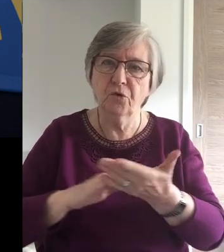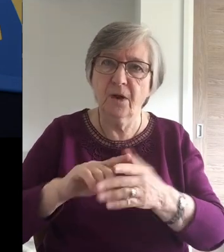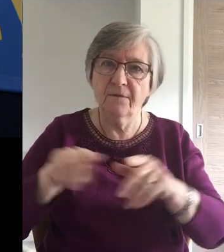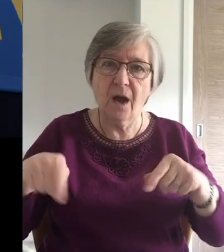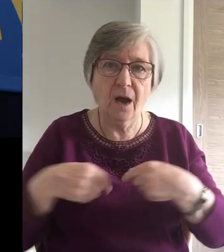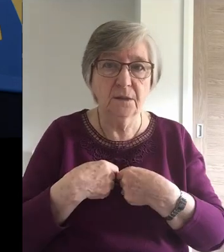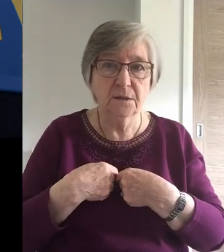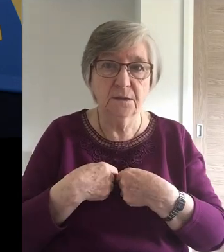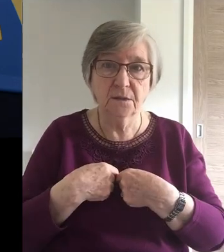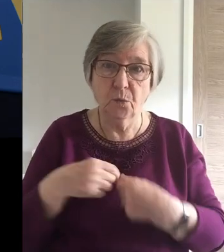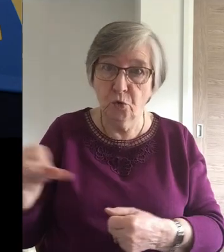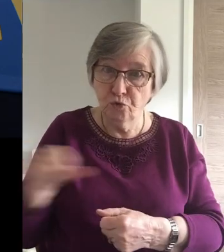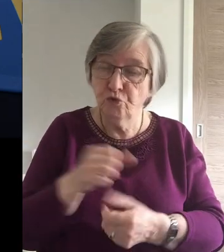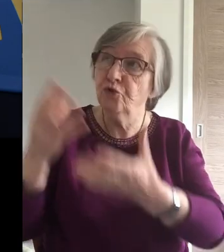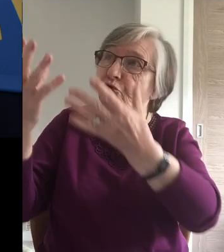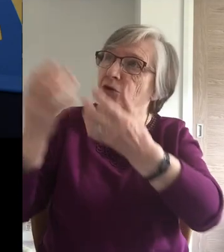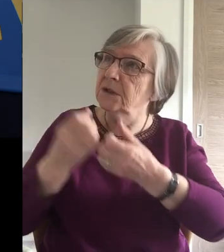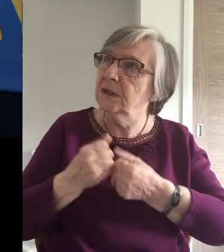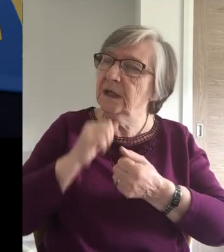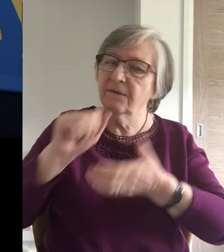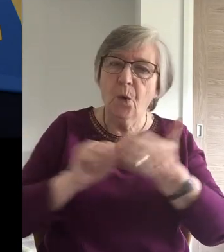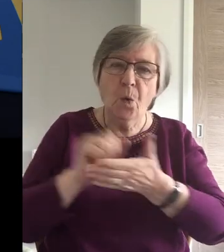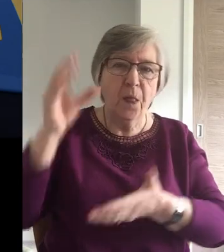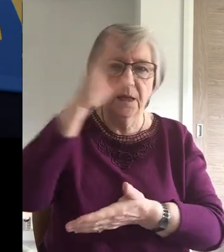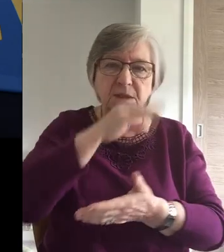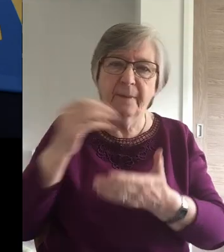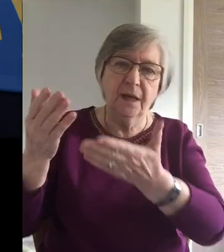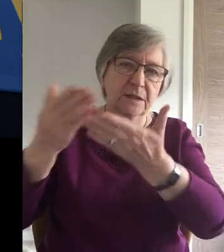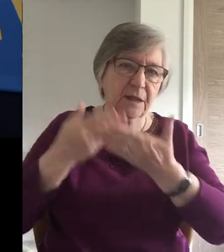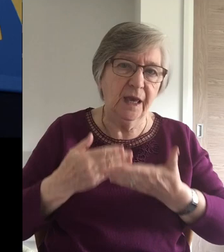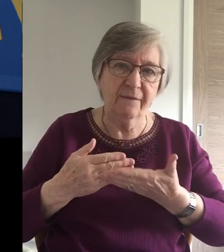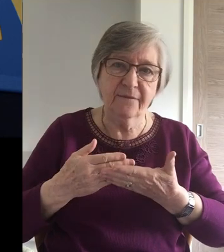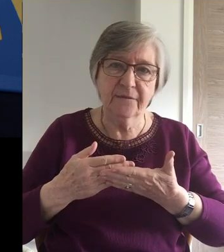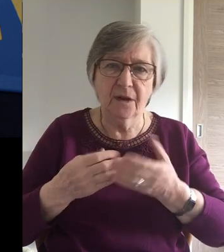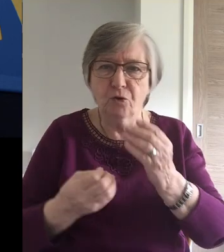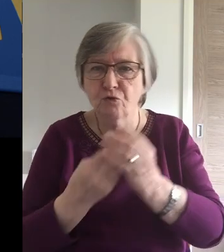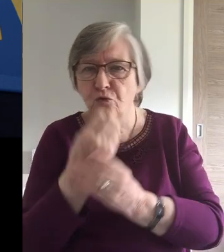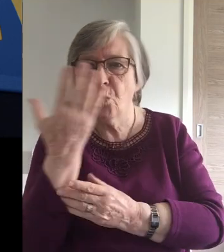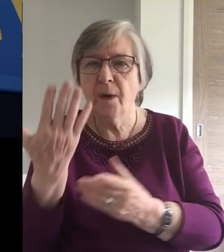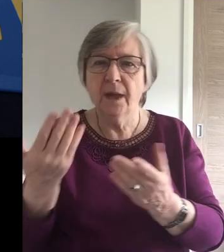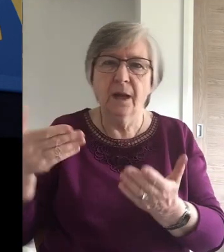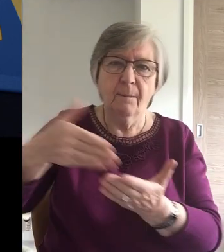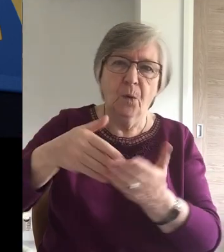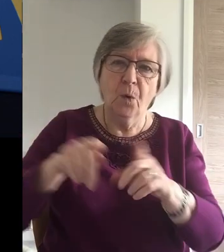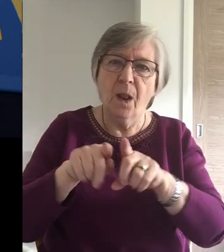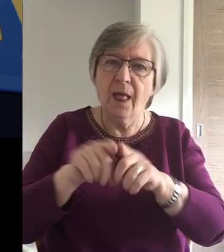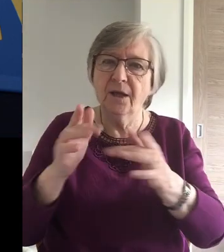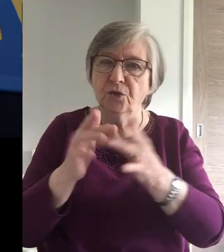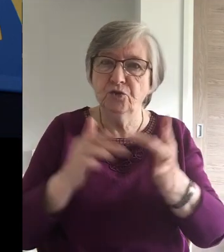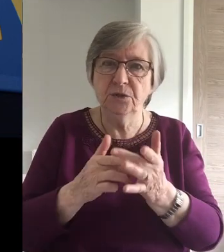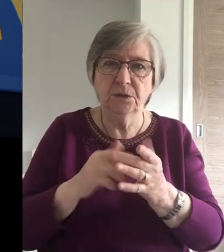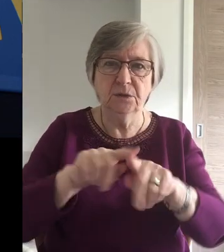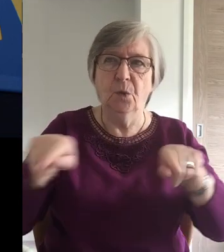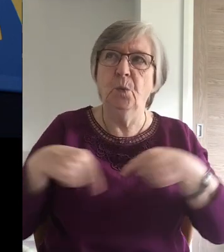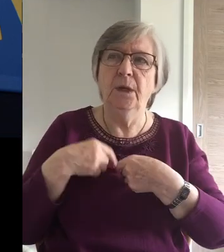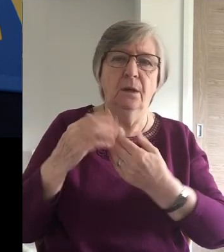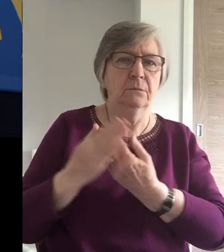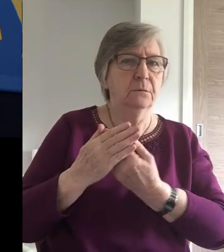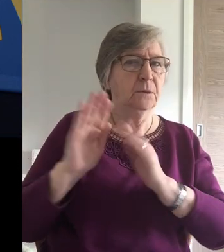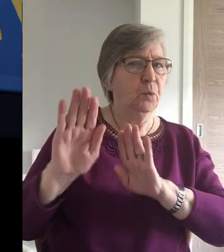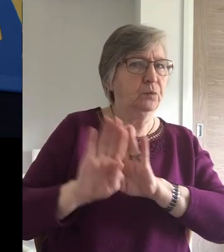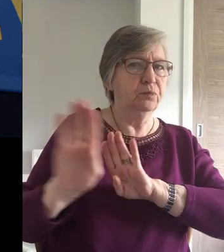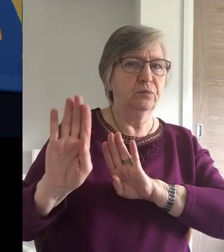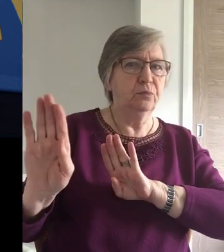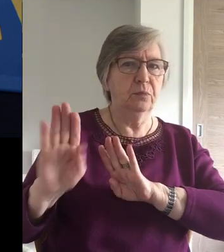Forgive us that instead of gladly receiving your Spirit's gifts and growing as you call us to, we barricade our souls